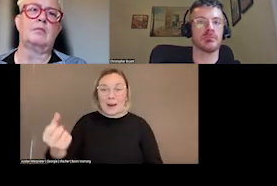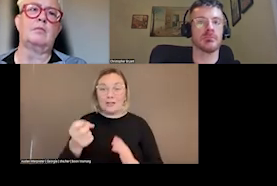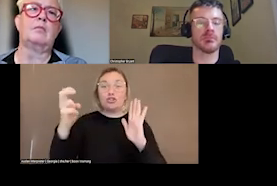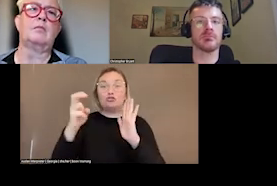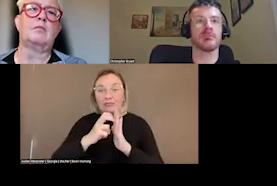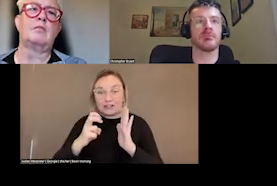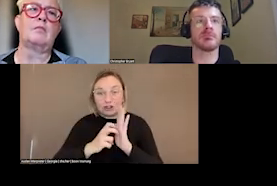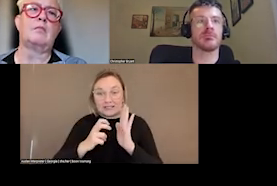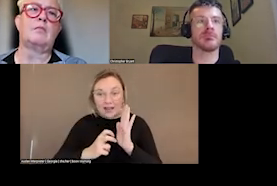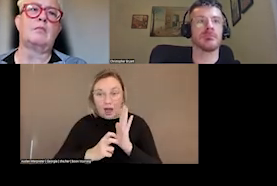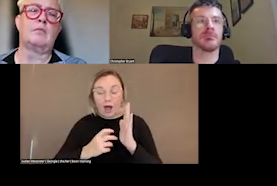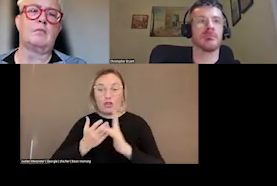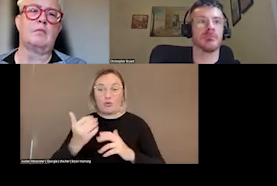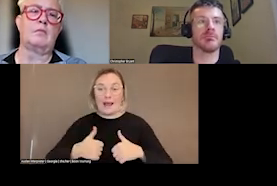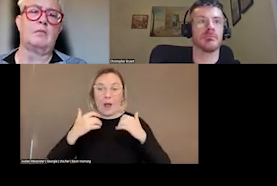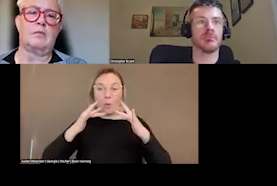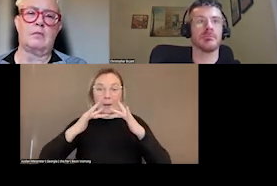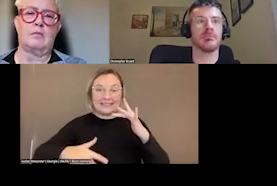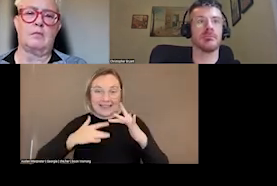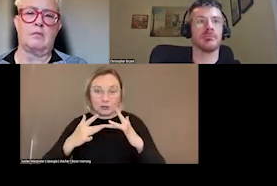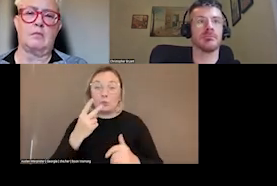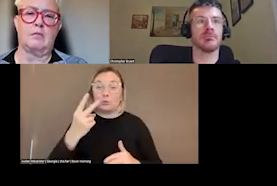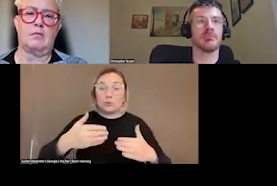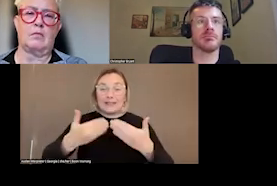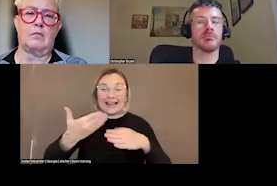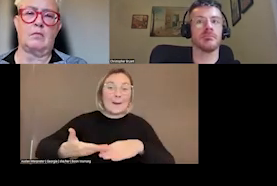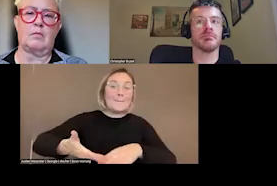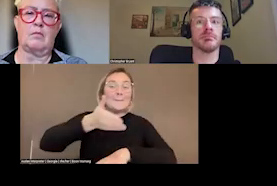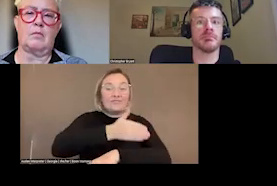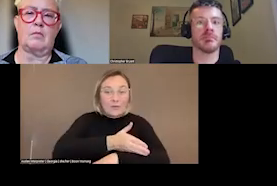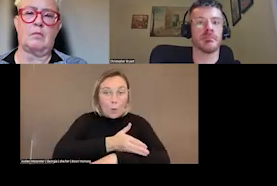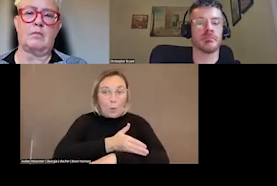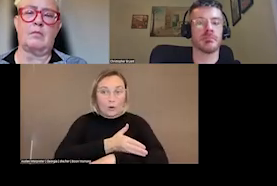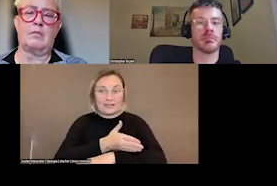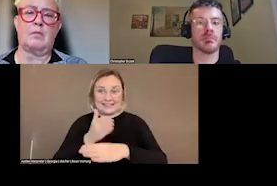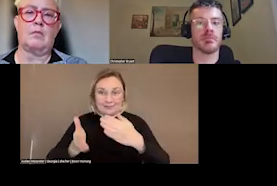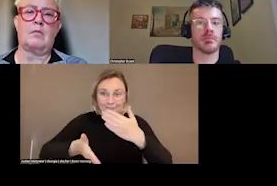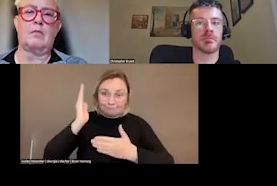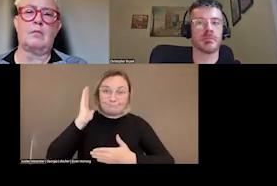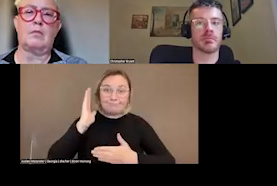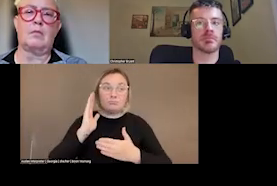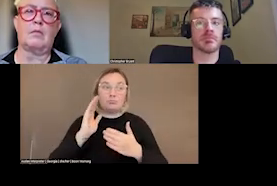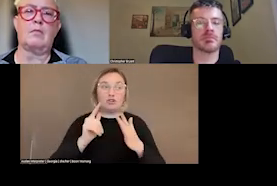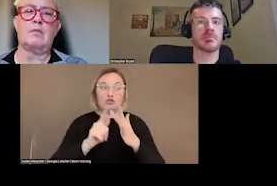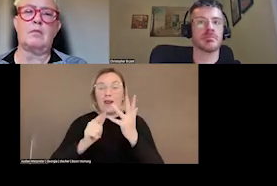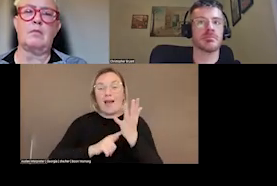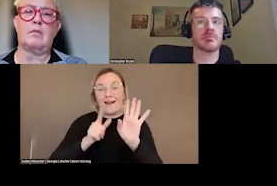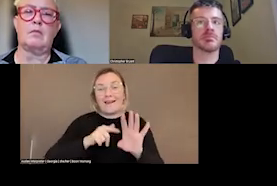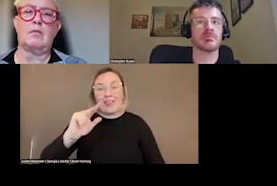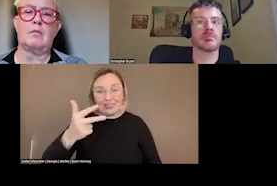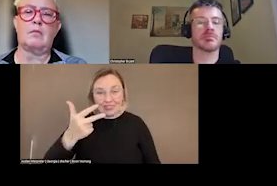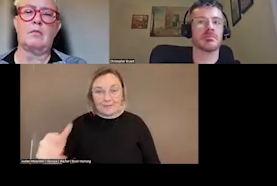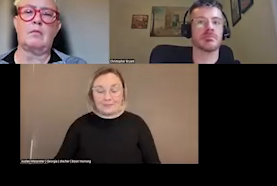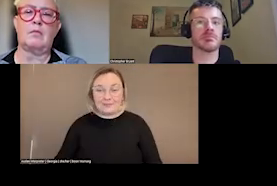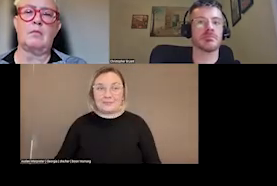register through our website 2 days before as a deadline, July 8th. So please,